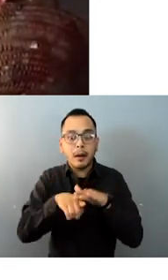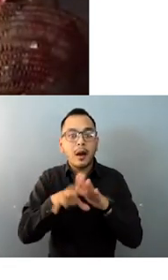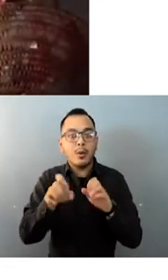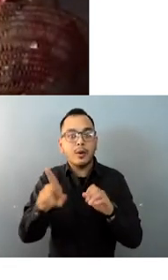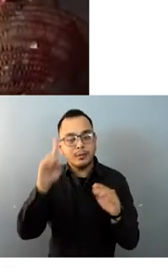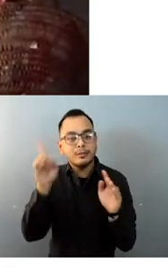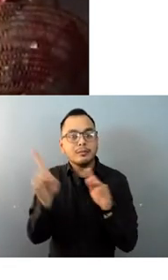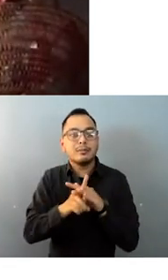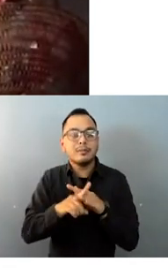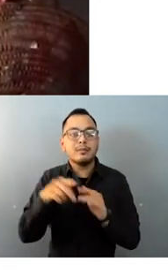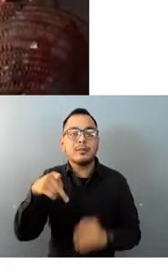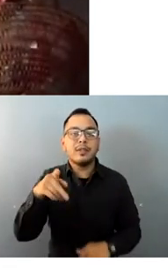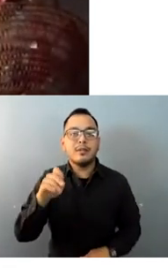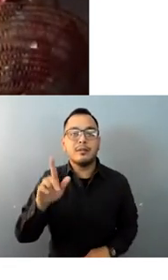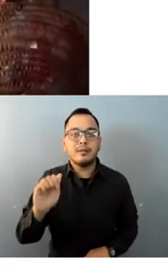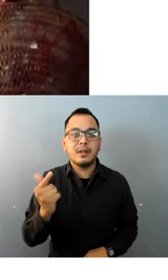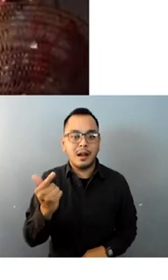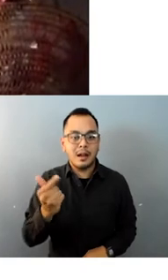But when my kid